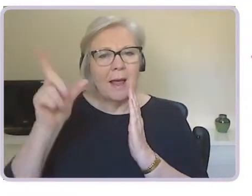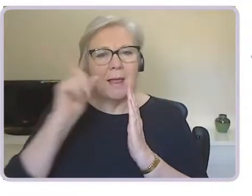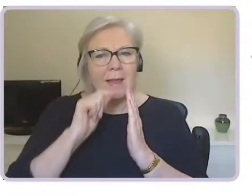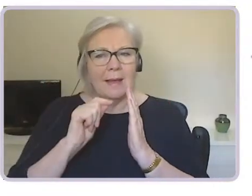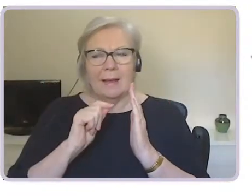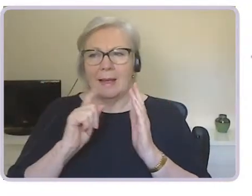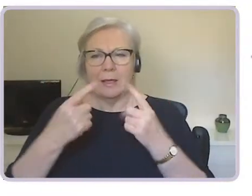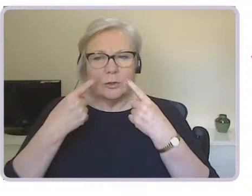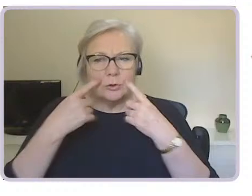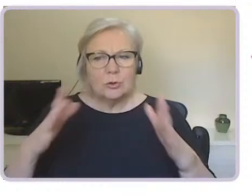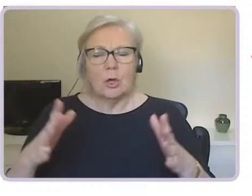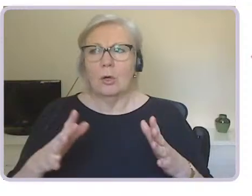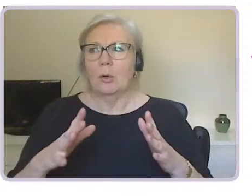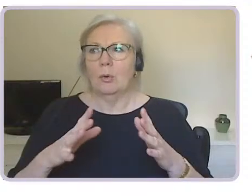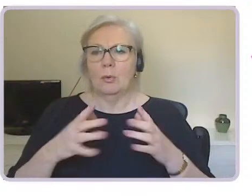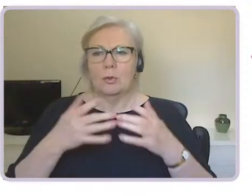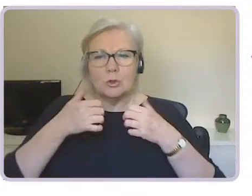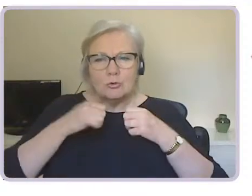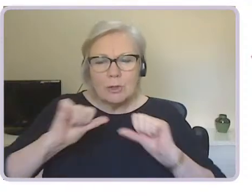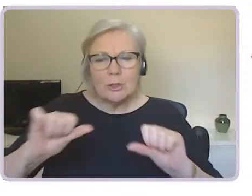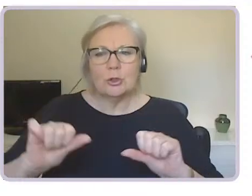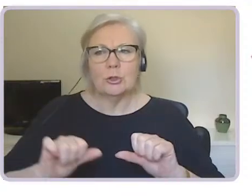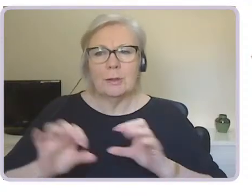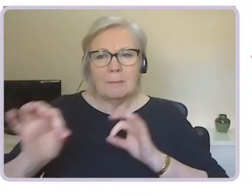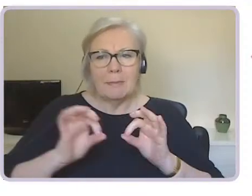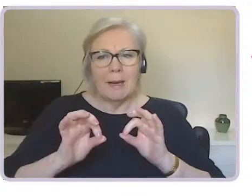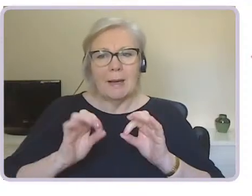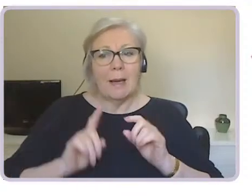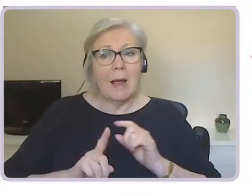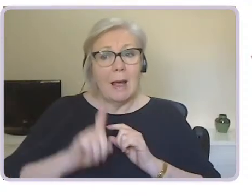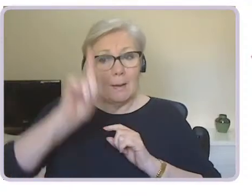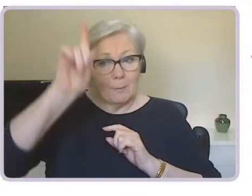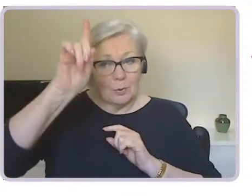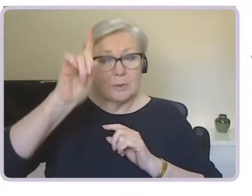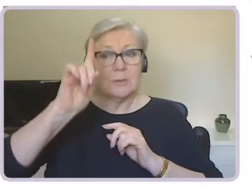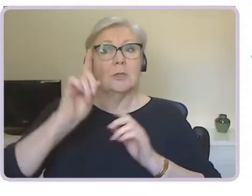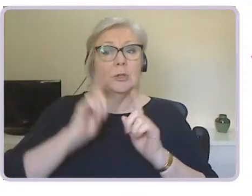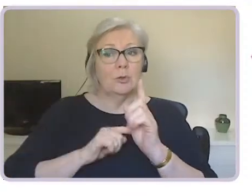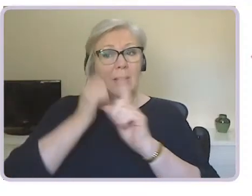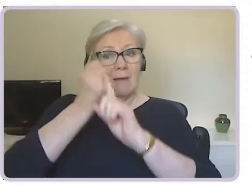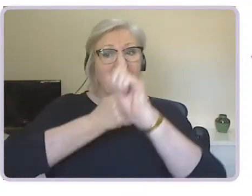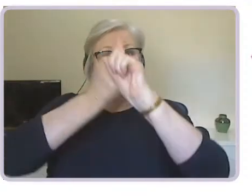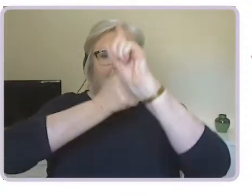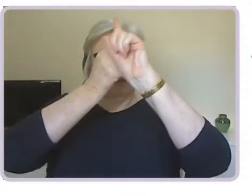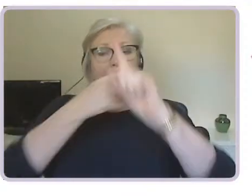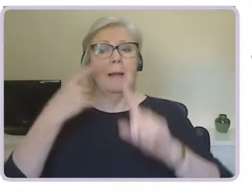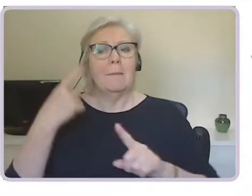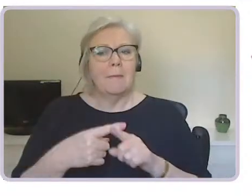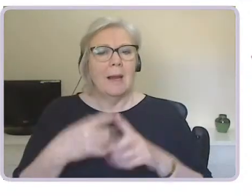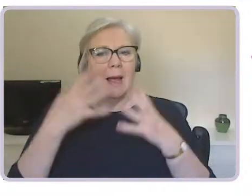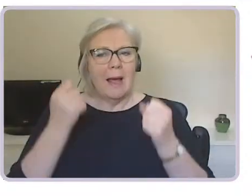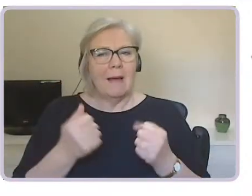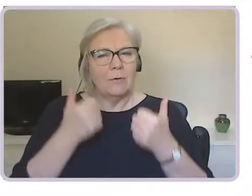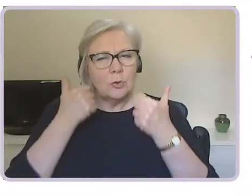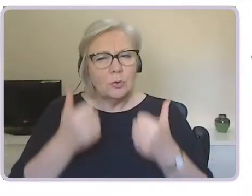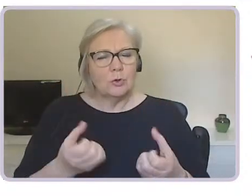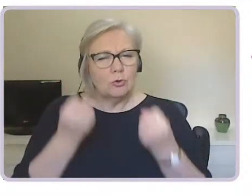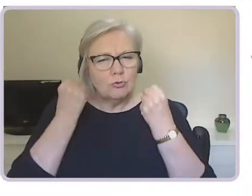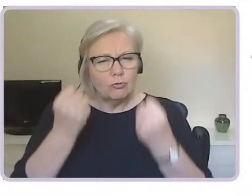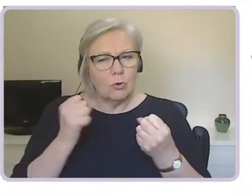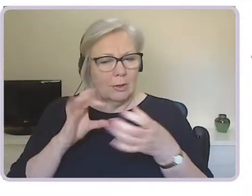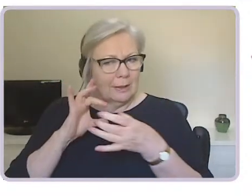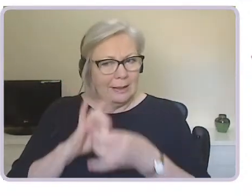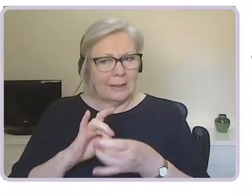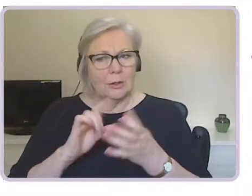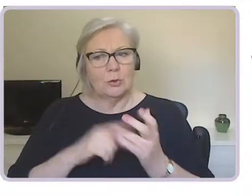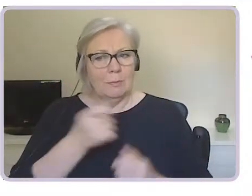ideas upward toward policy decision-making and advocating on that level. But they also have a deep connection to their members and what their members'